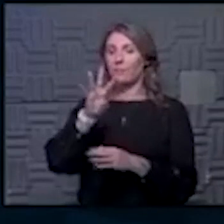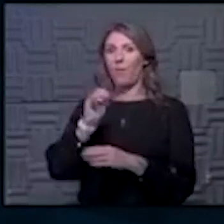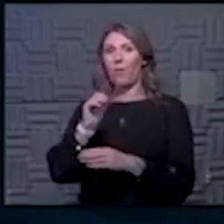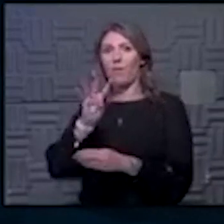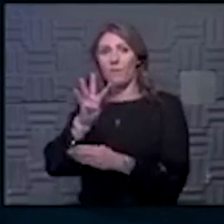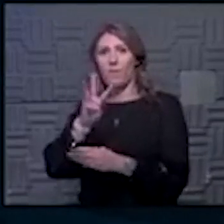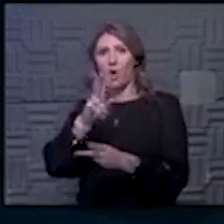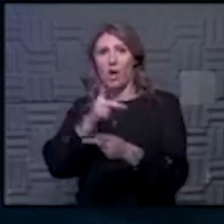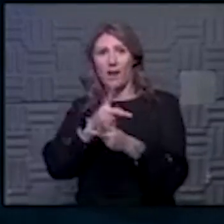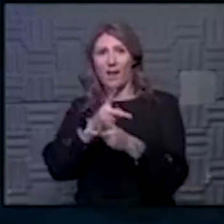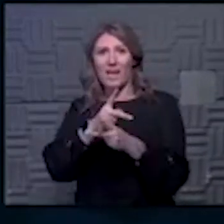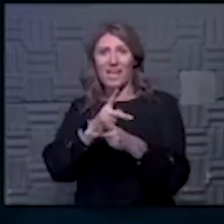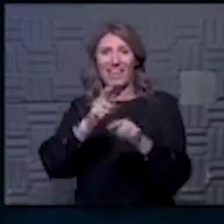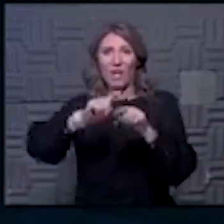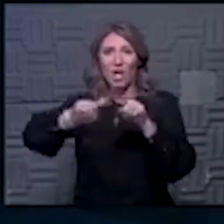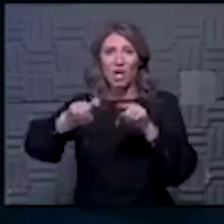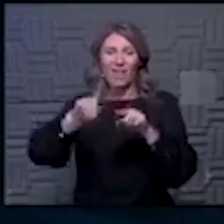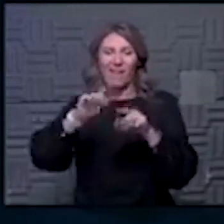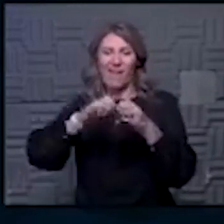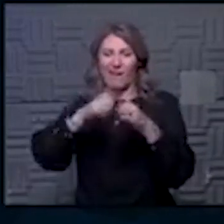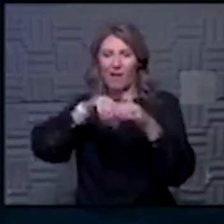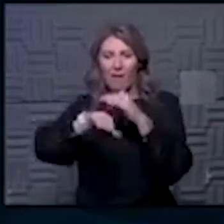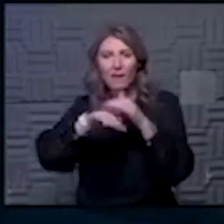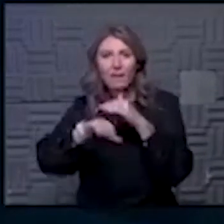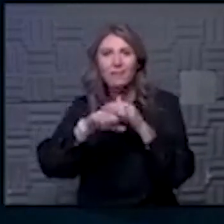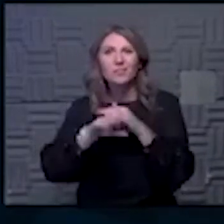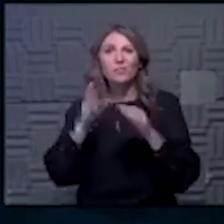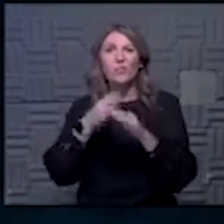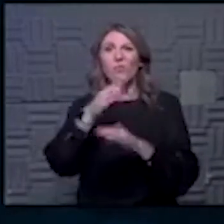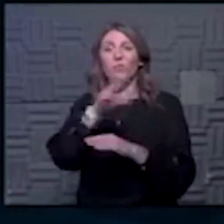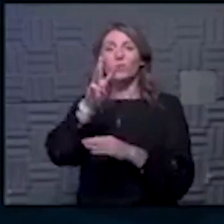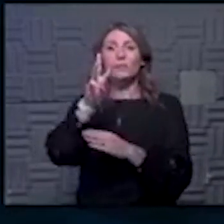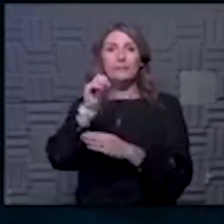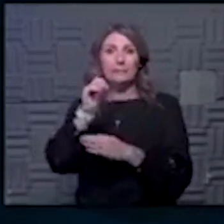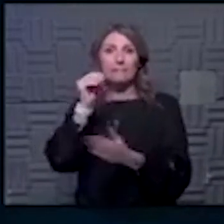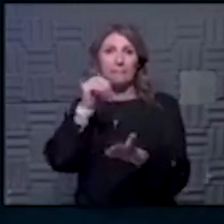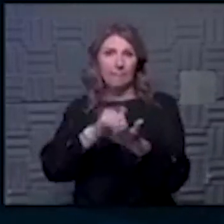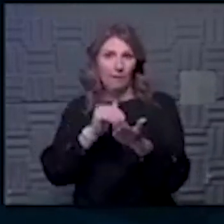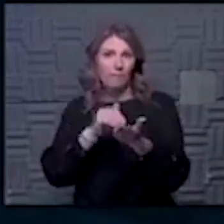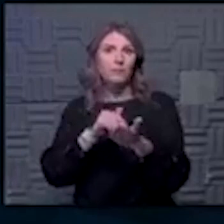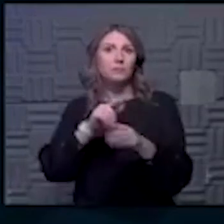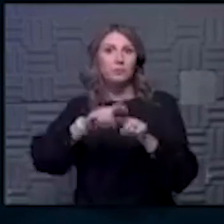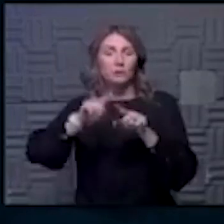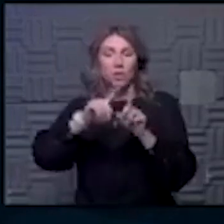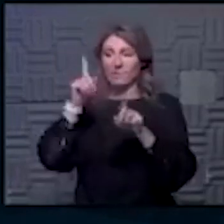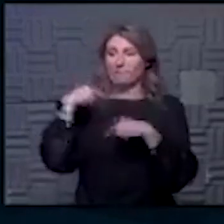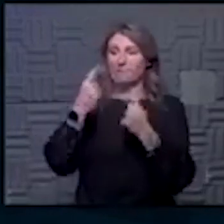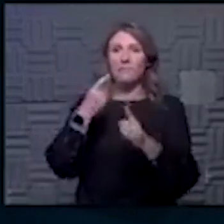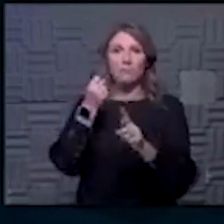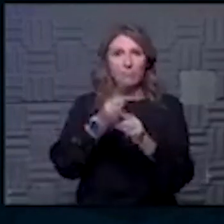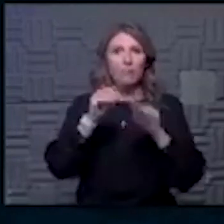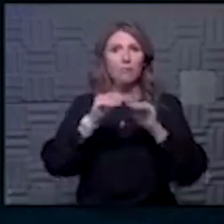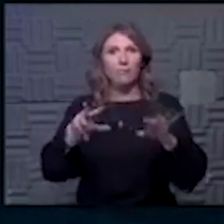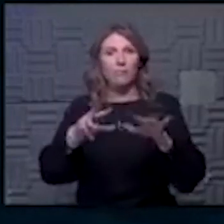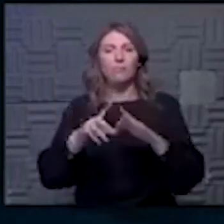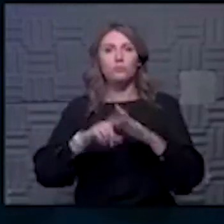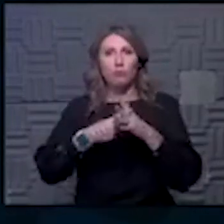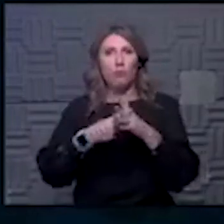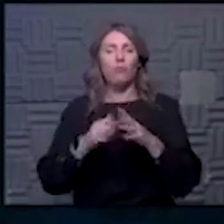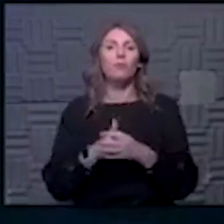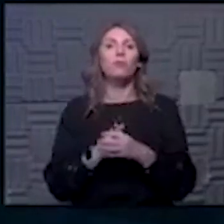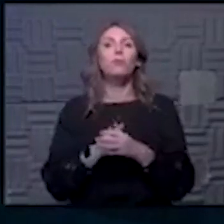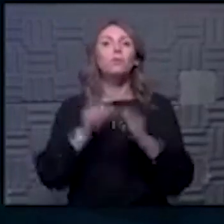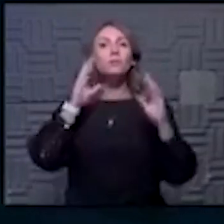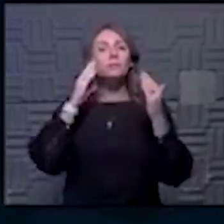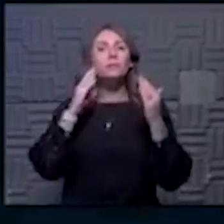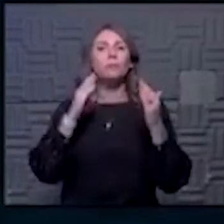is how people access our testing, we've had over 60,000 calls to that since the pandemic started. Similar to testing,